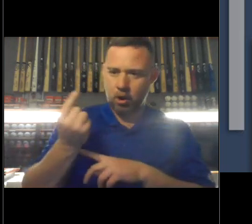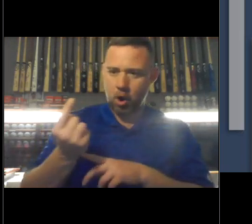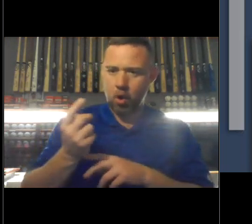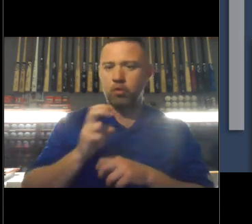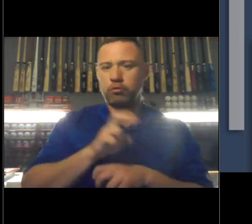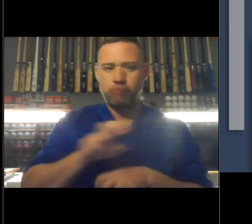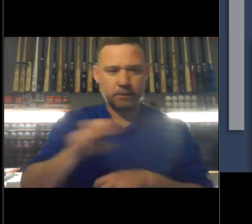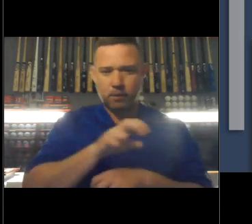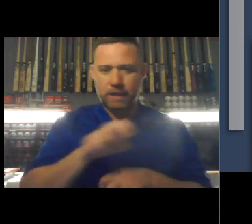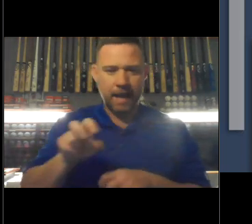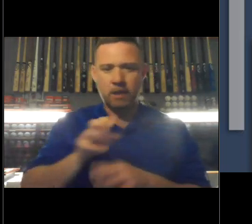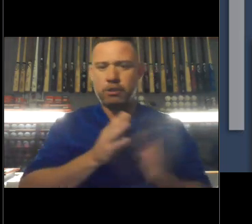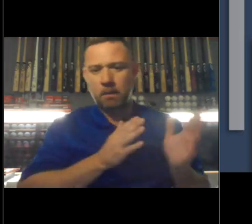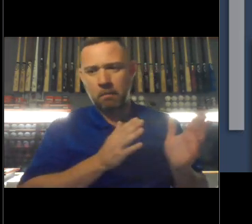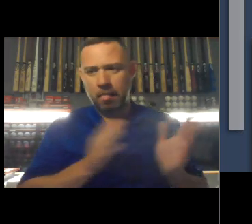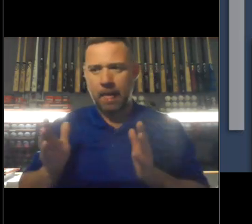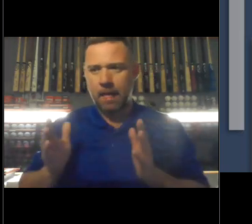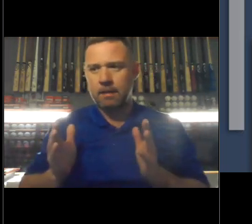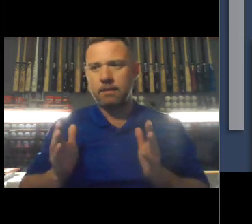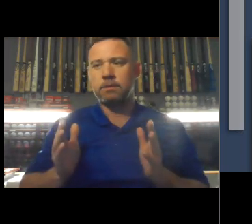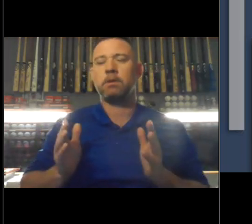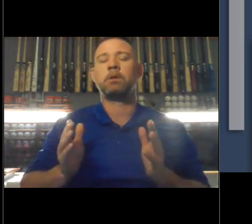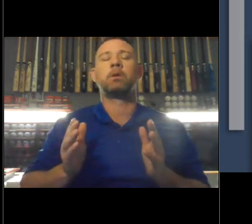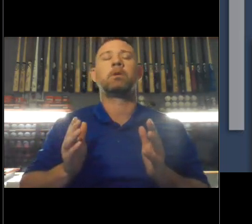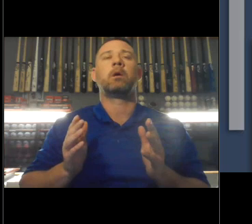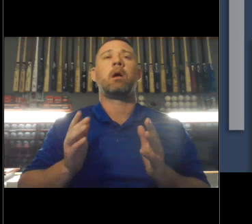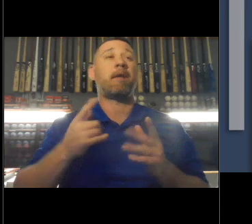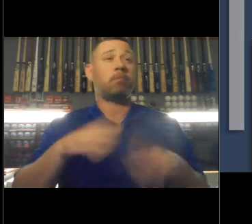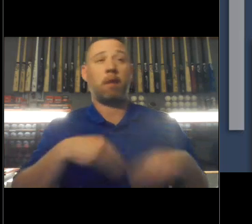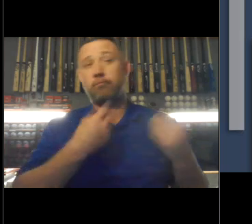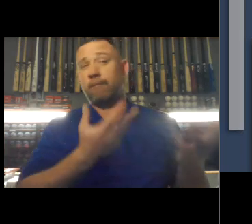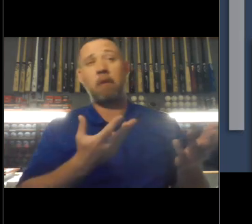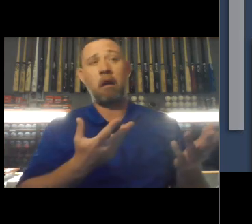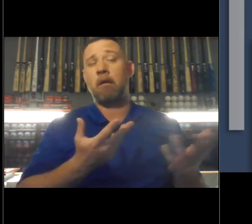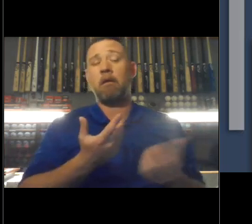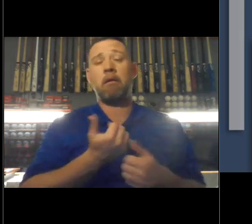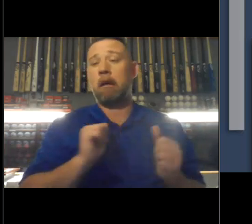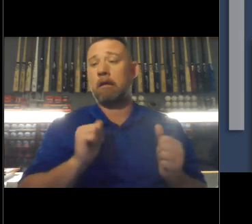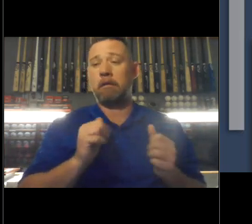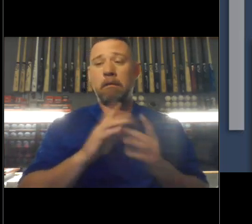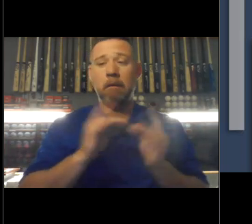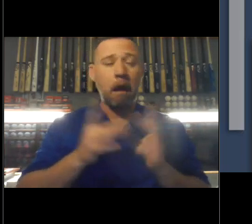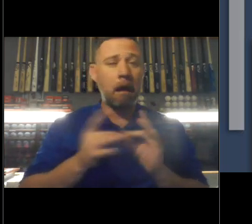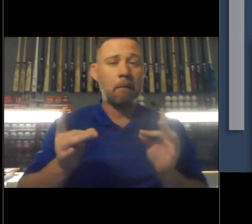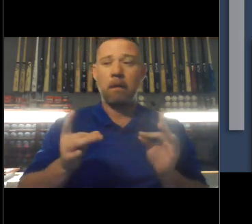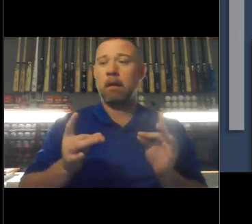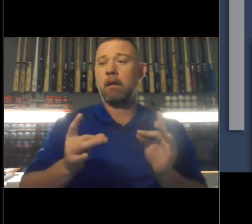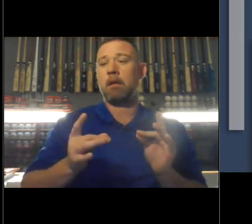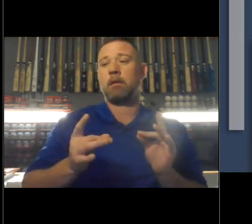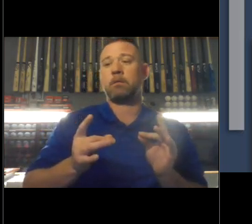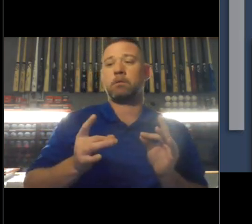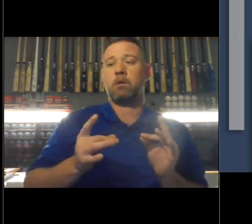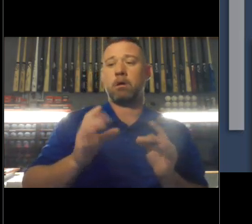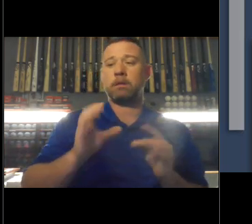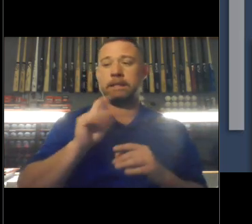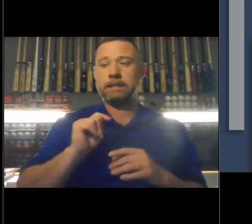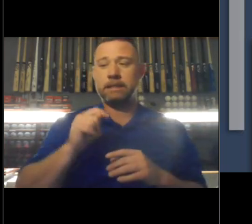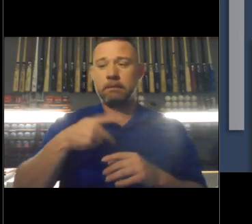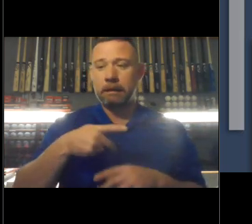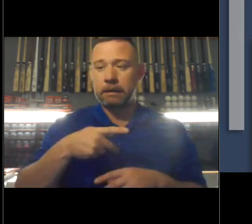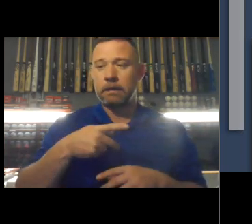transportation plans, and, have they provided any, comment on the CTP